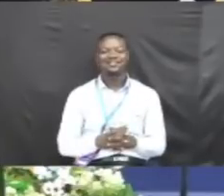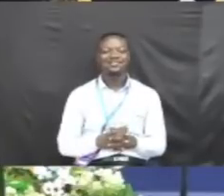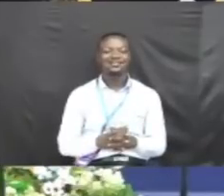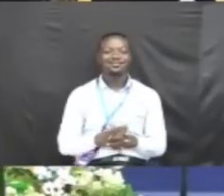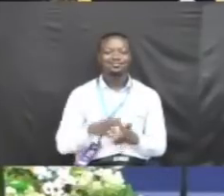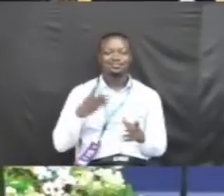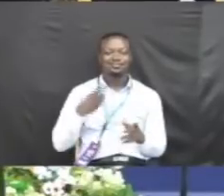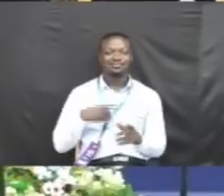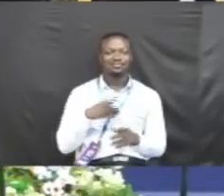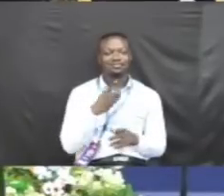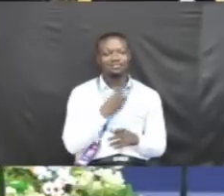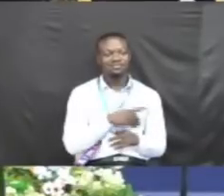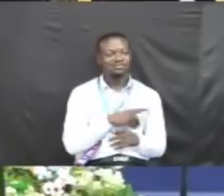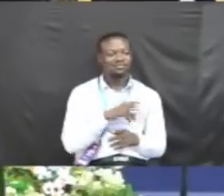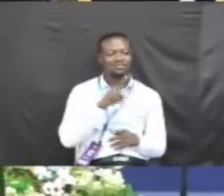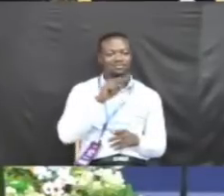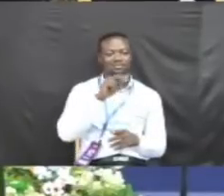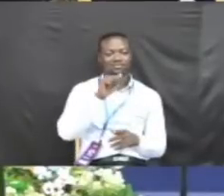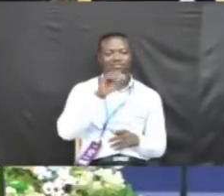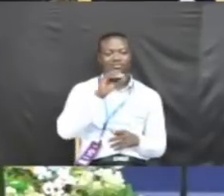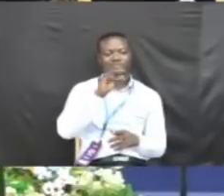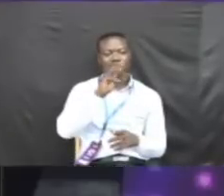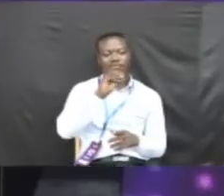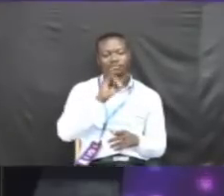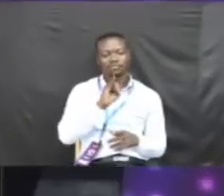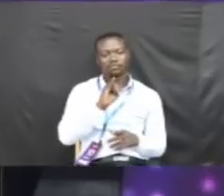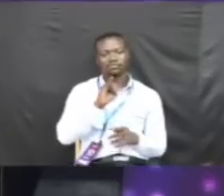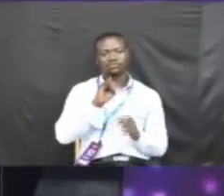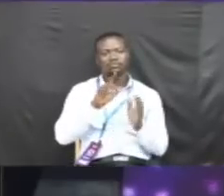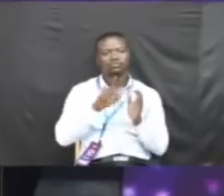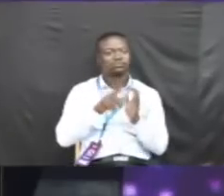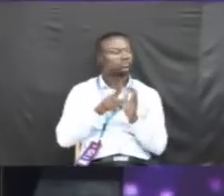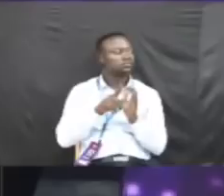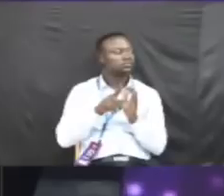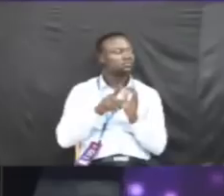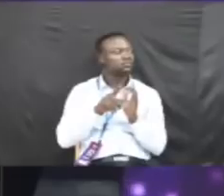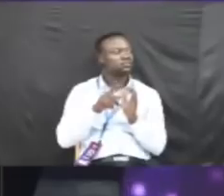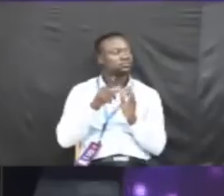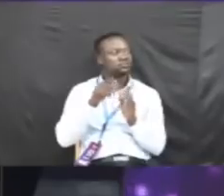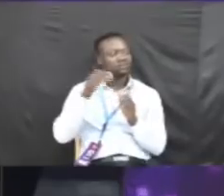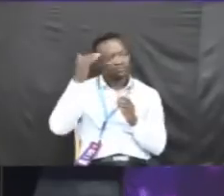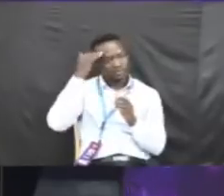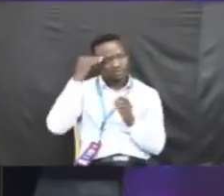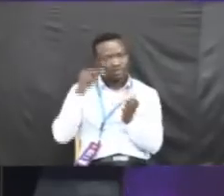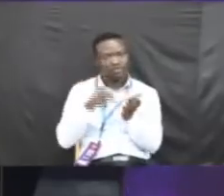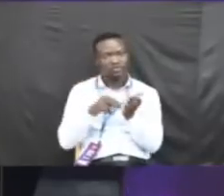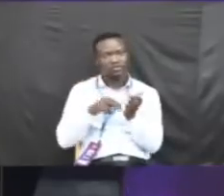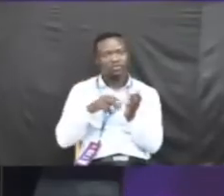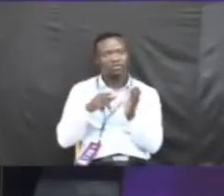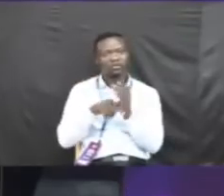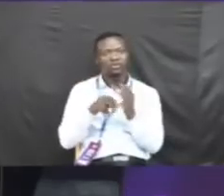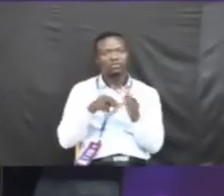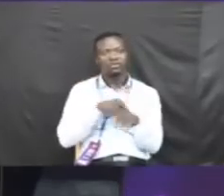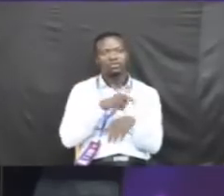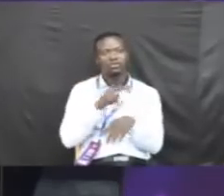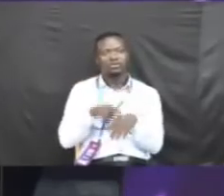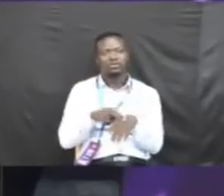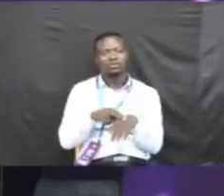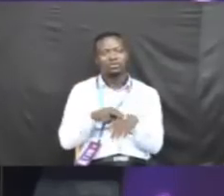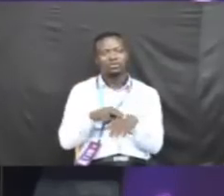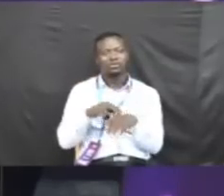Dickness Naomi Oin Mesus head of nursing at the National